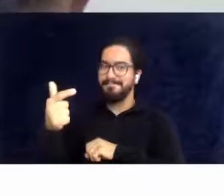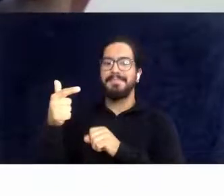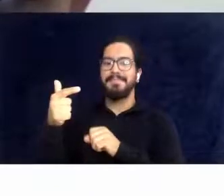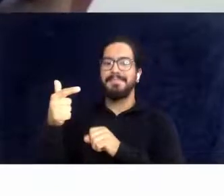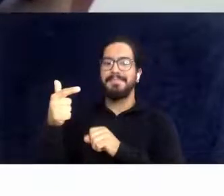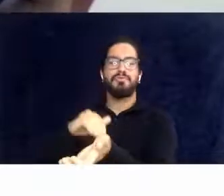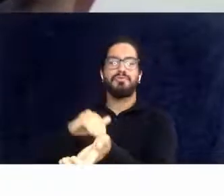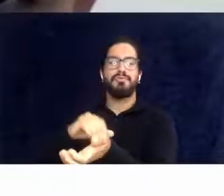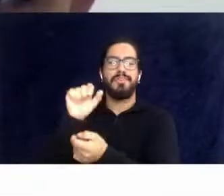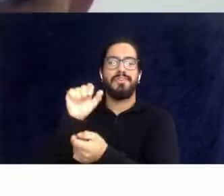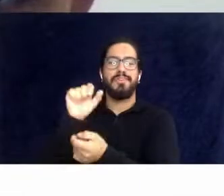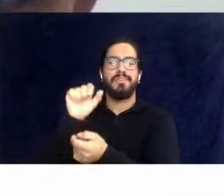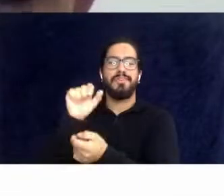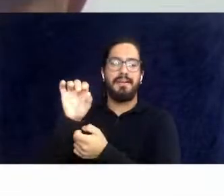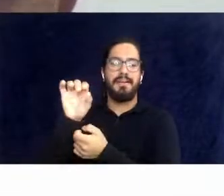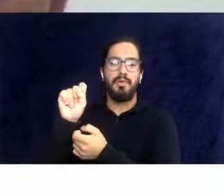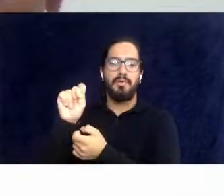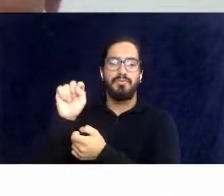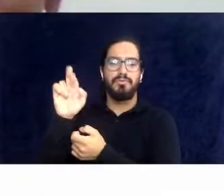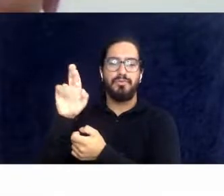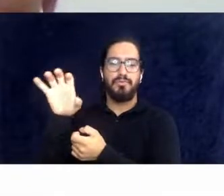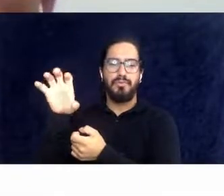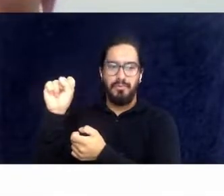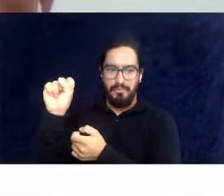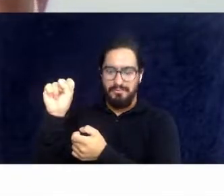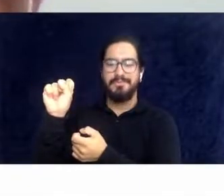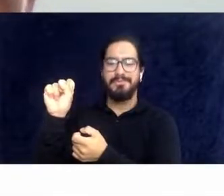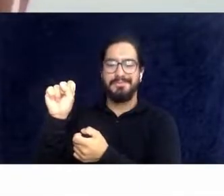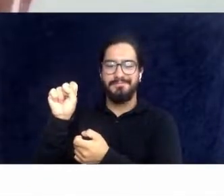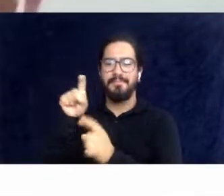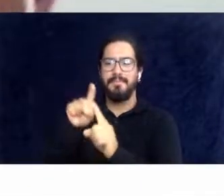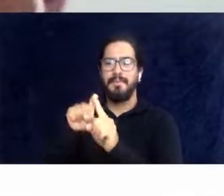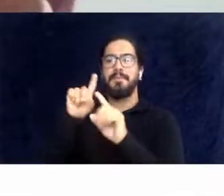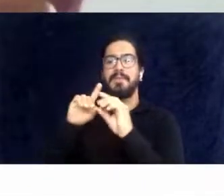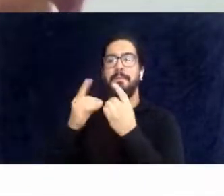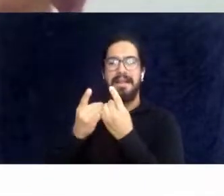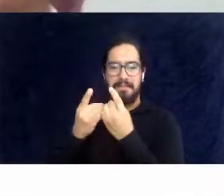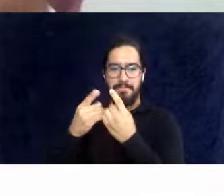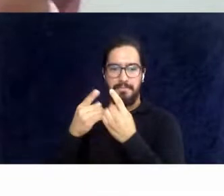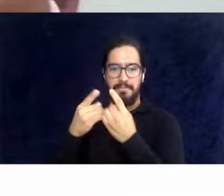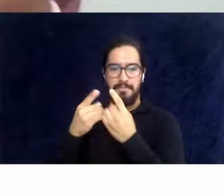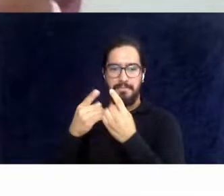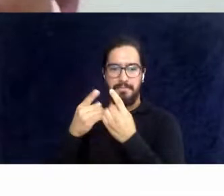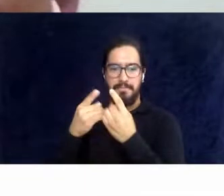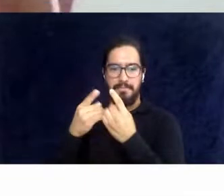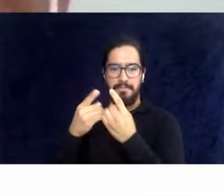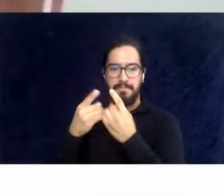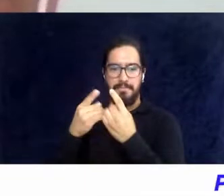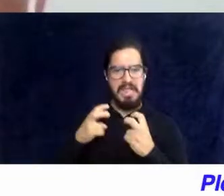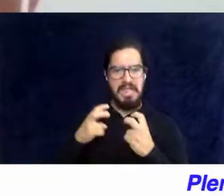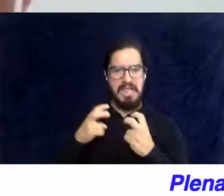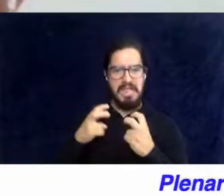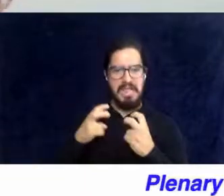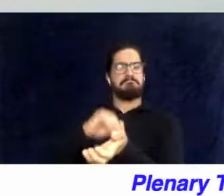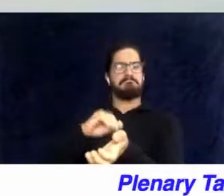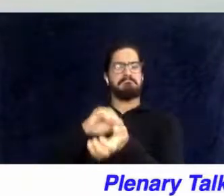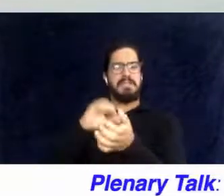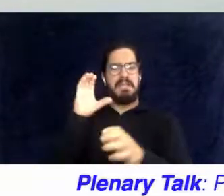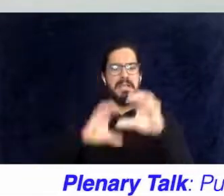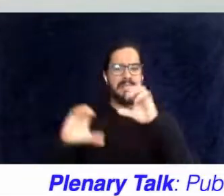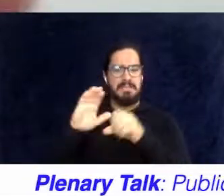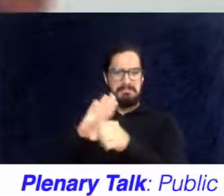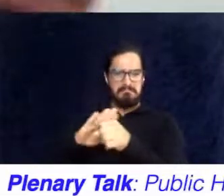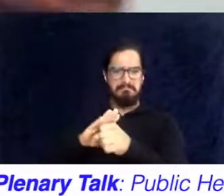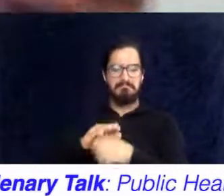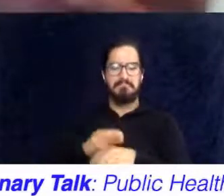de Fisiología del Recinto de Ciencias Médicas, que nos va a dar una breve introducción de los ponentes del panel para comenzar.